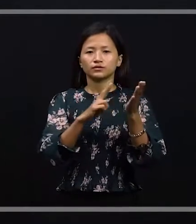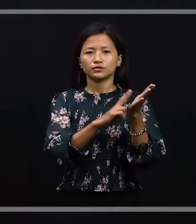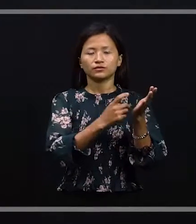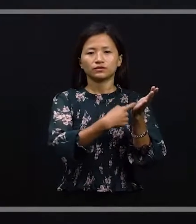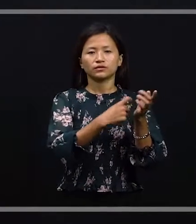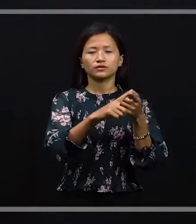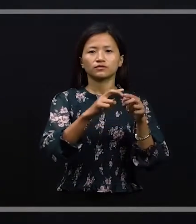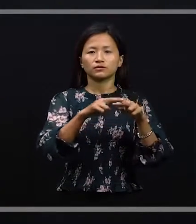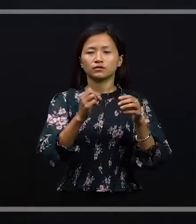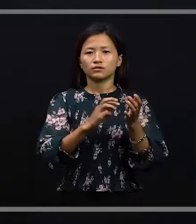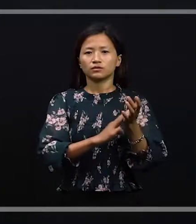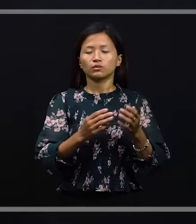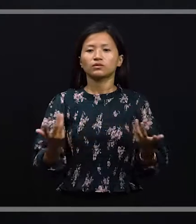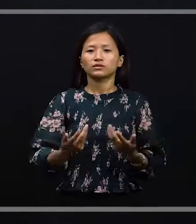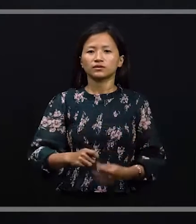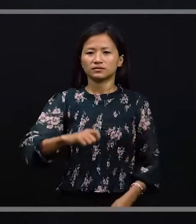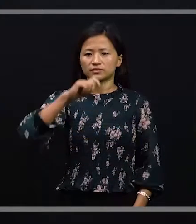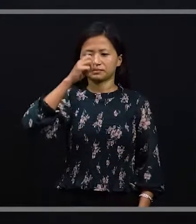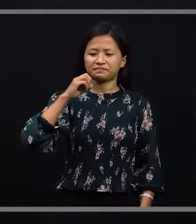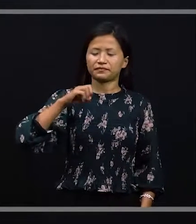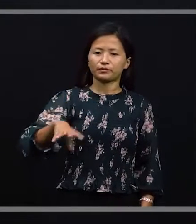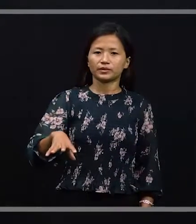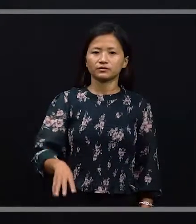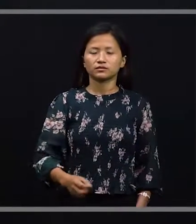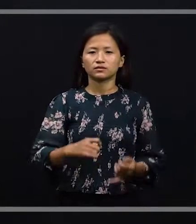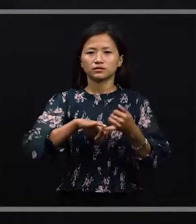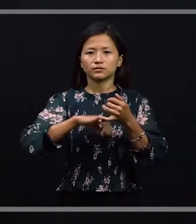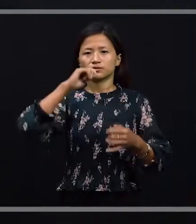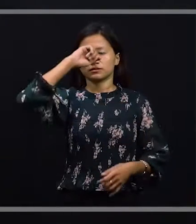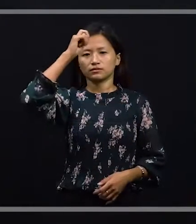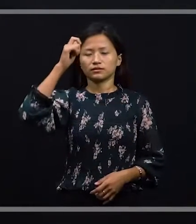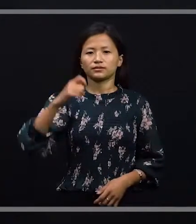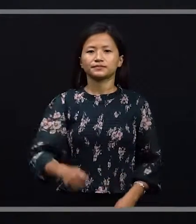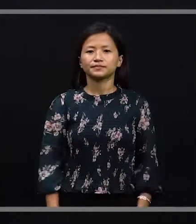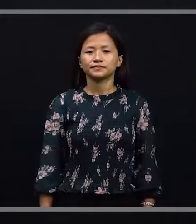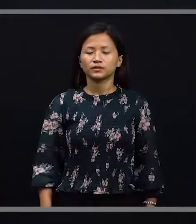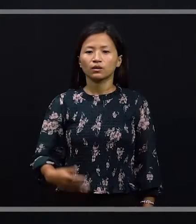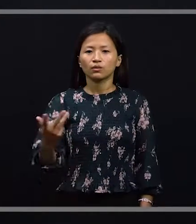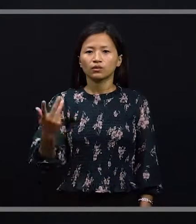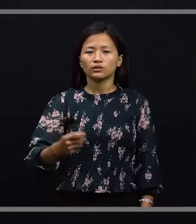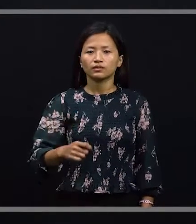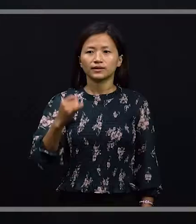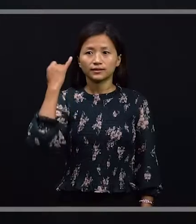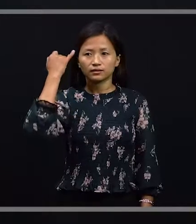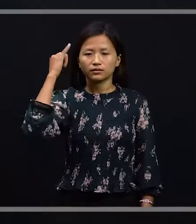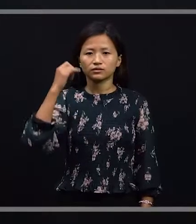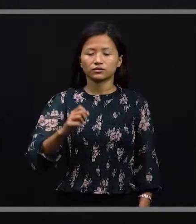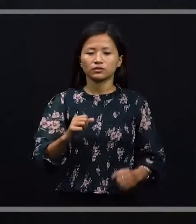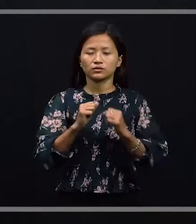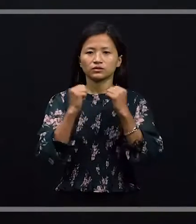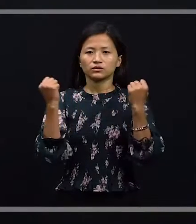system, what were the evils of this caste system in India, and what were the ideas of these